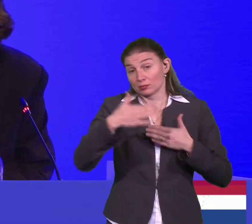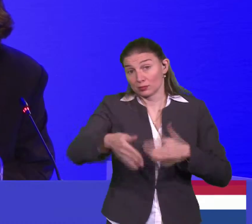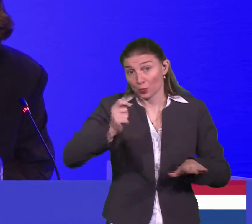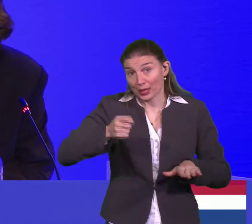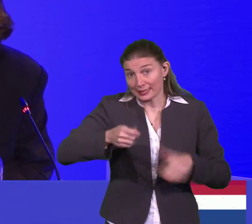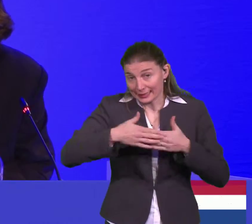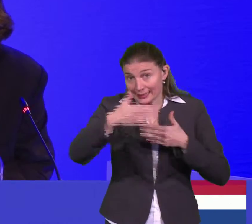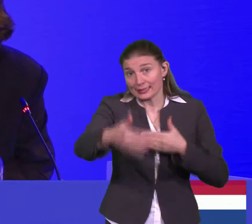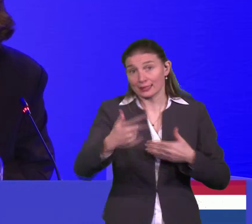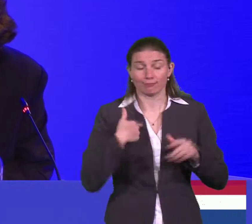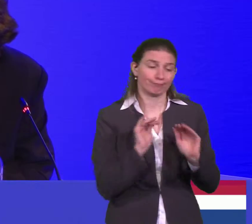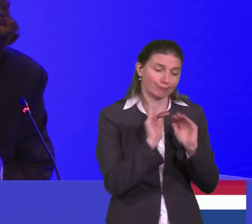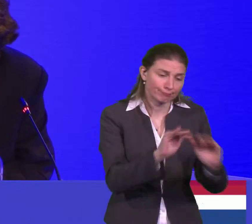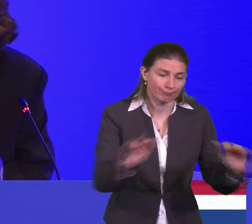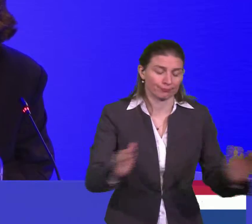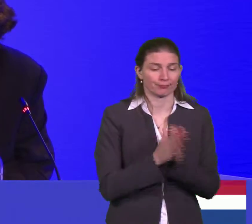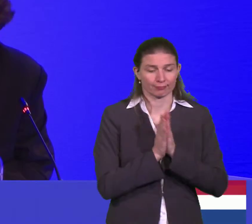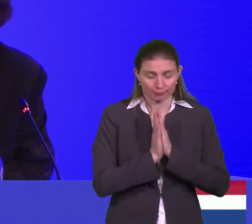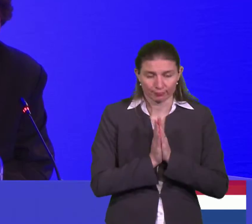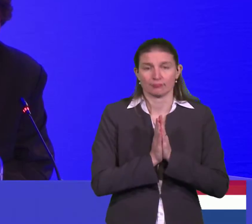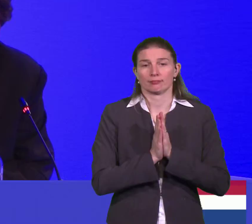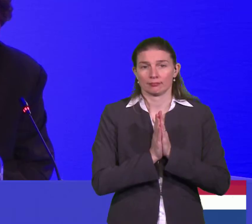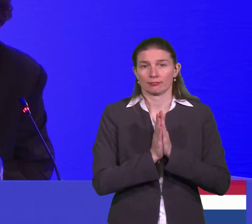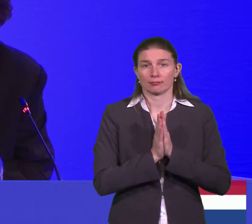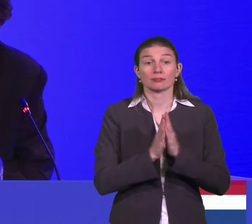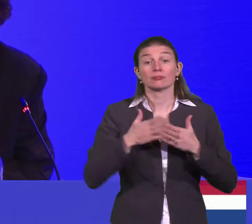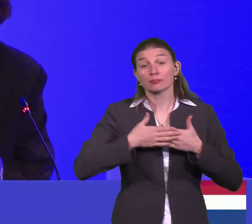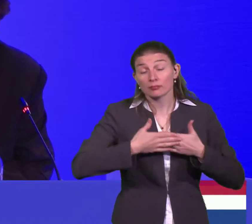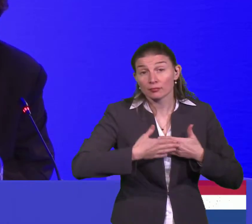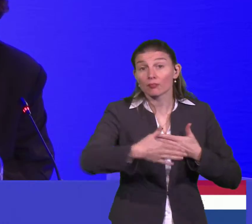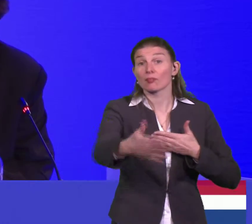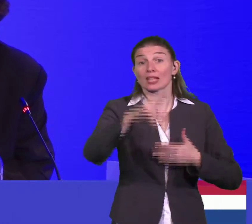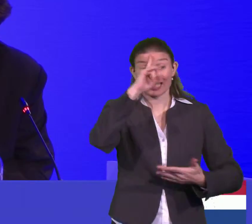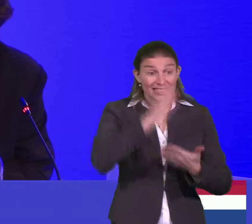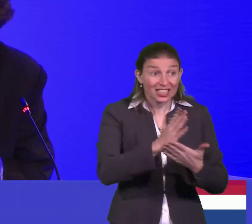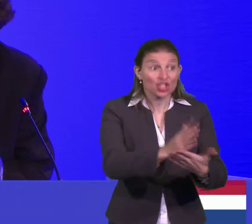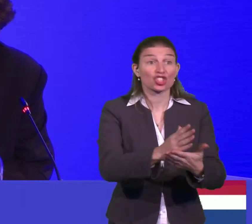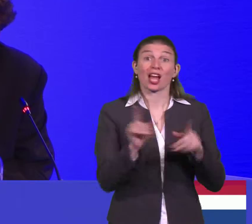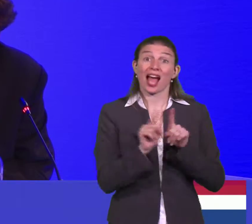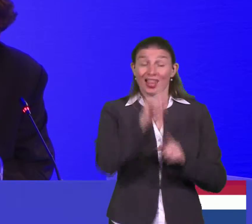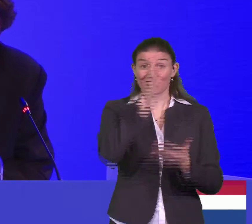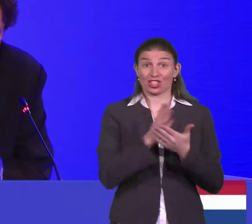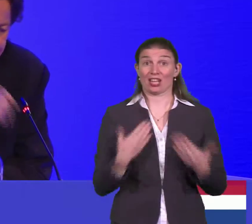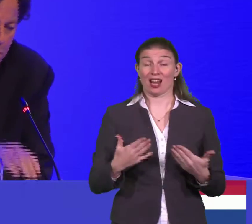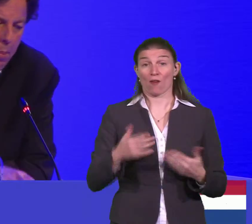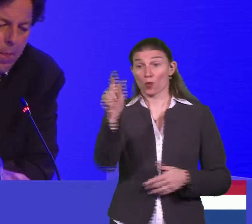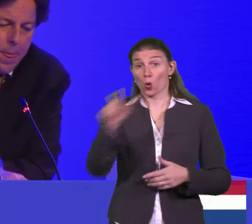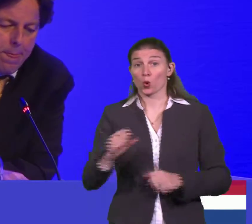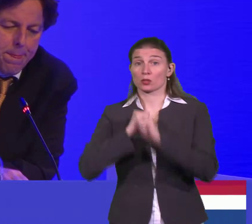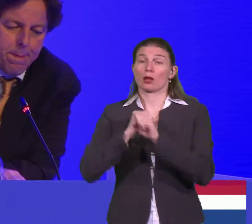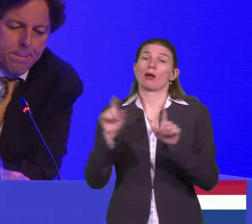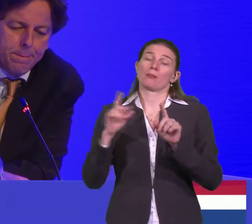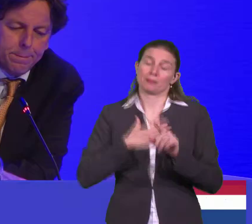well, to assist in a very much implementation of decisions that have already been taken, including the one on the Coast Guard.